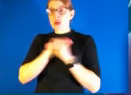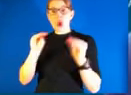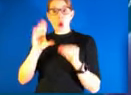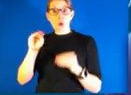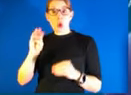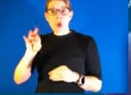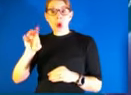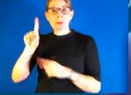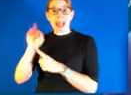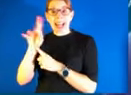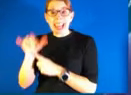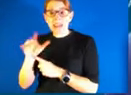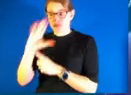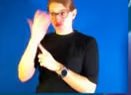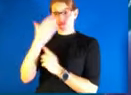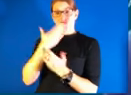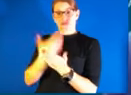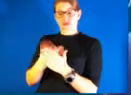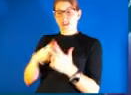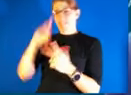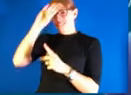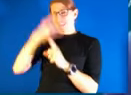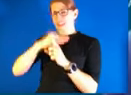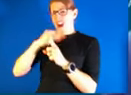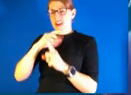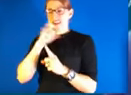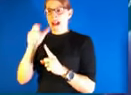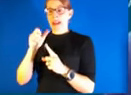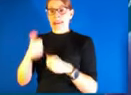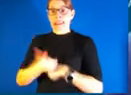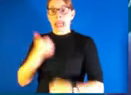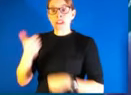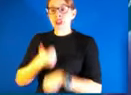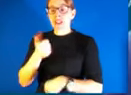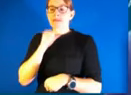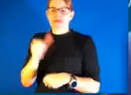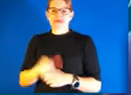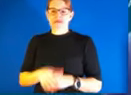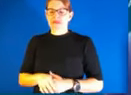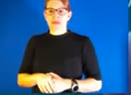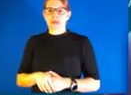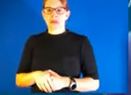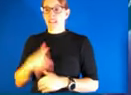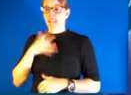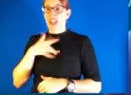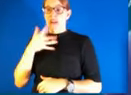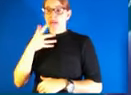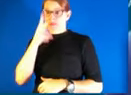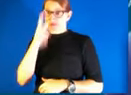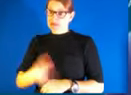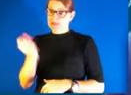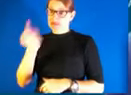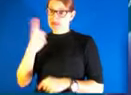appearing and, a fever in itself is not incredibly dangerous and it makes you feel poorly, but a fever and body ache,